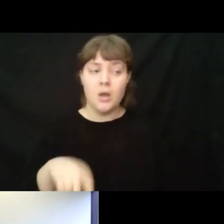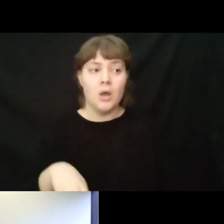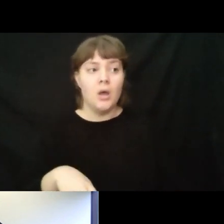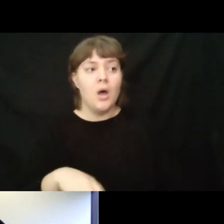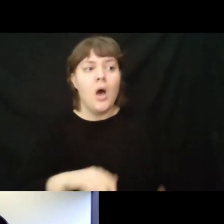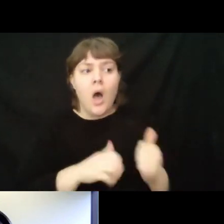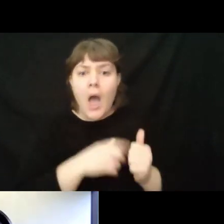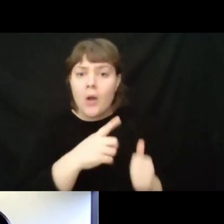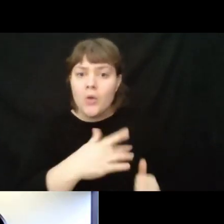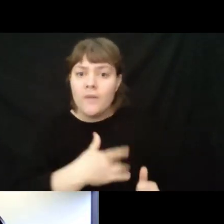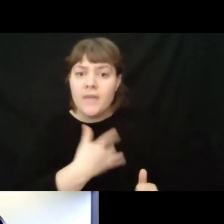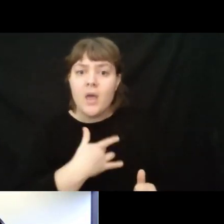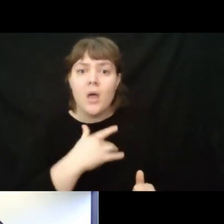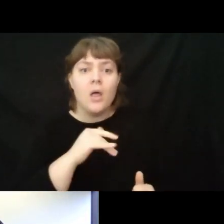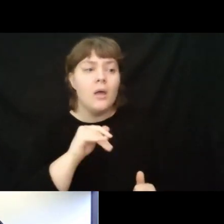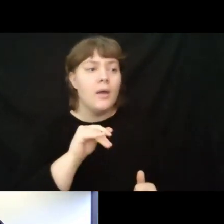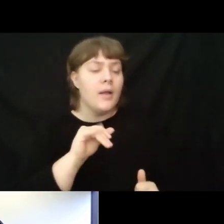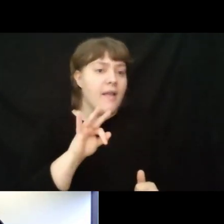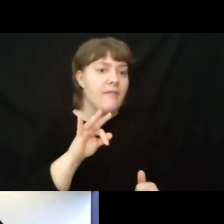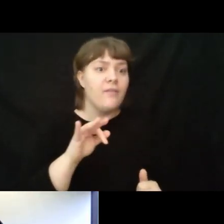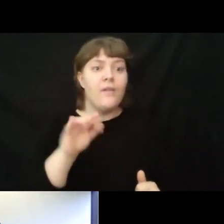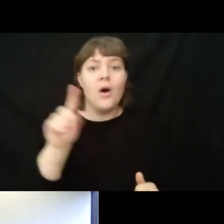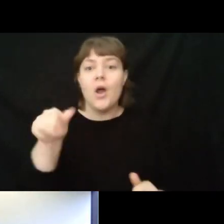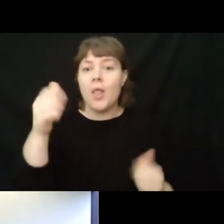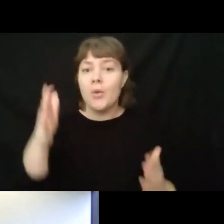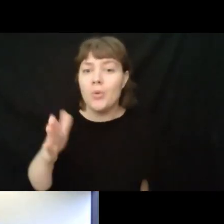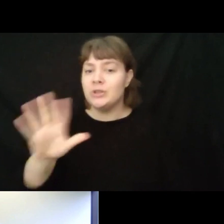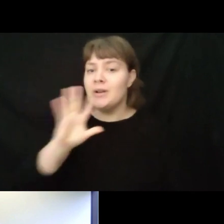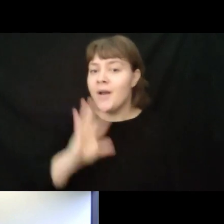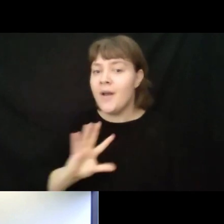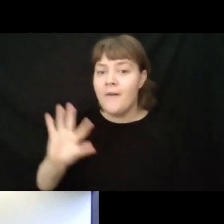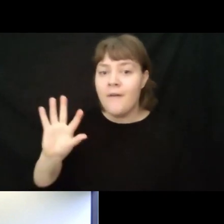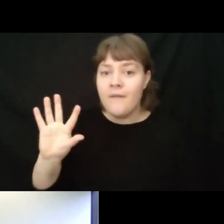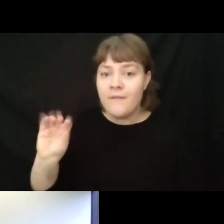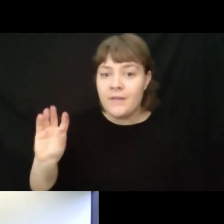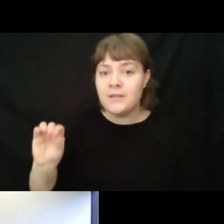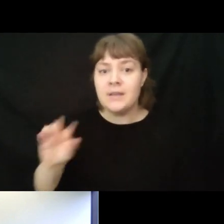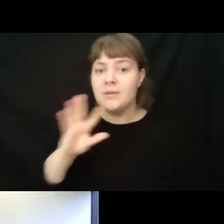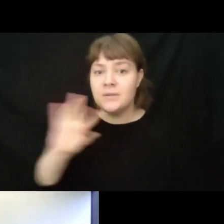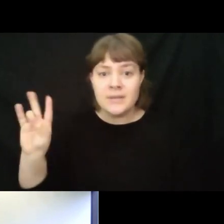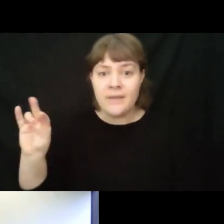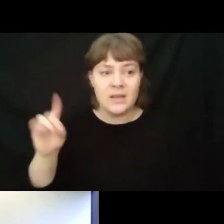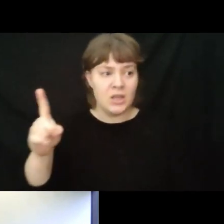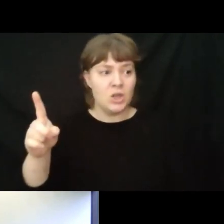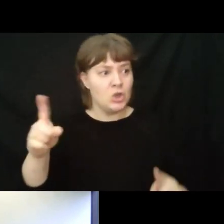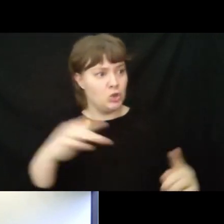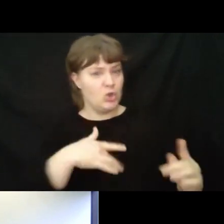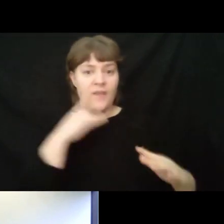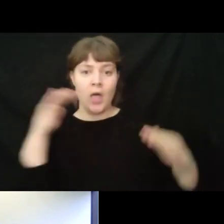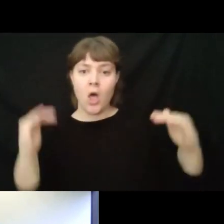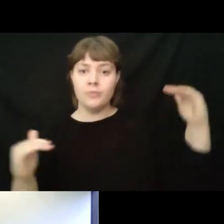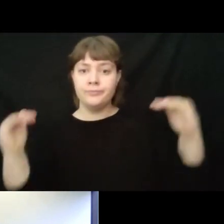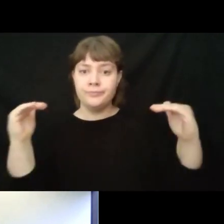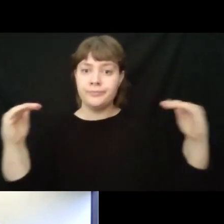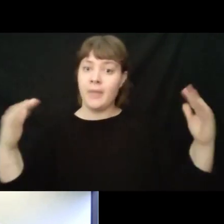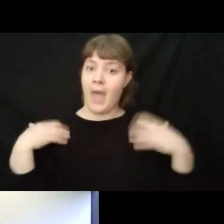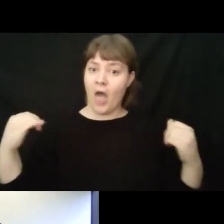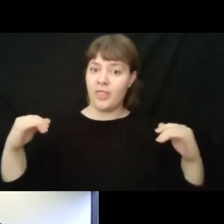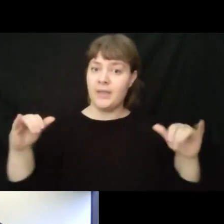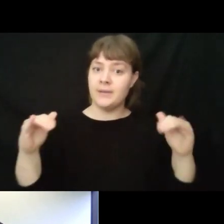we compare you to somebody who's 50 years old, 70 years old? Do you feel you're just as healthy as that